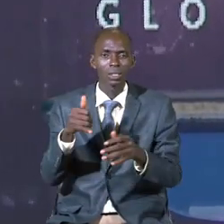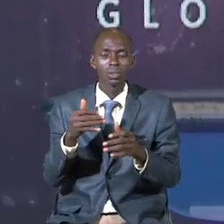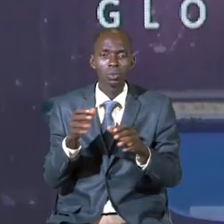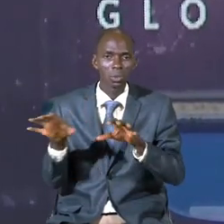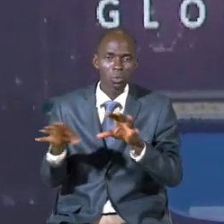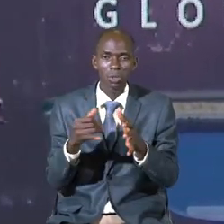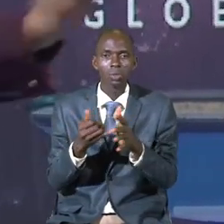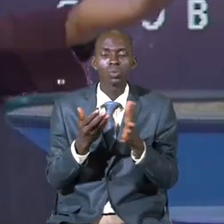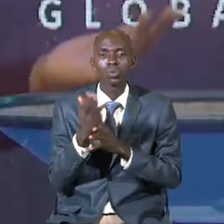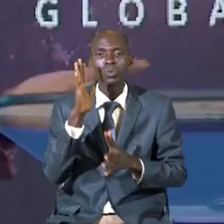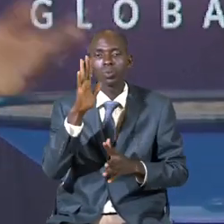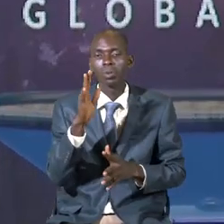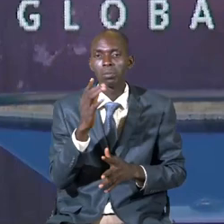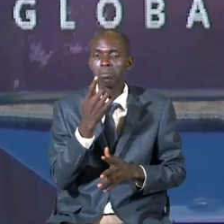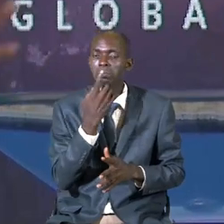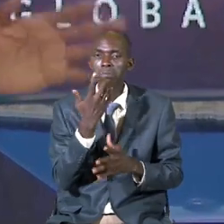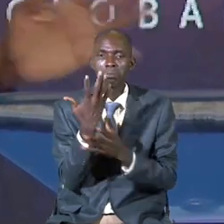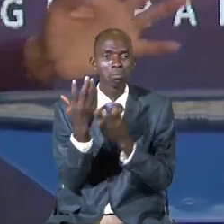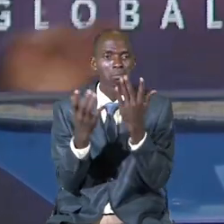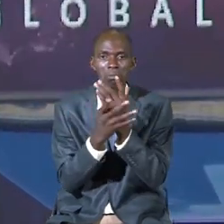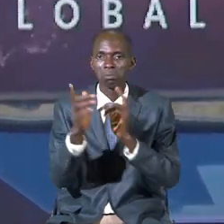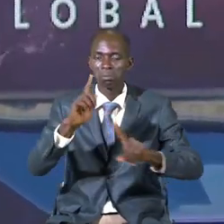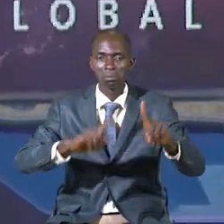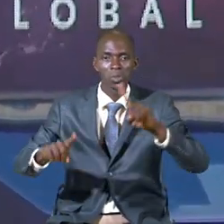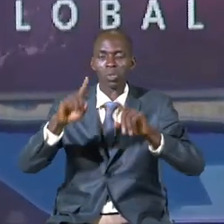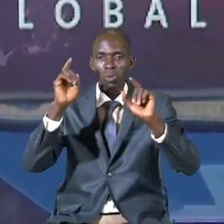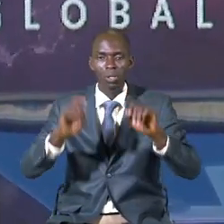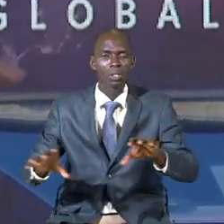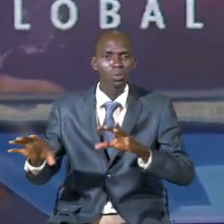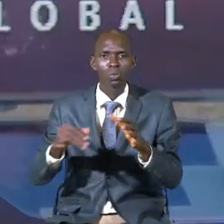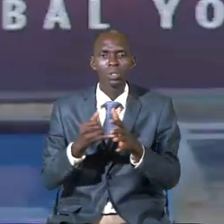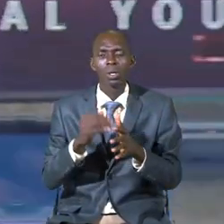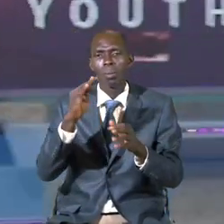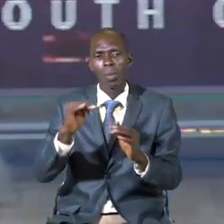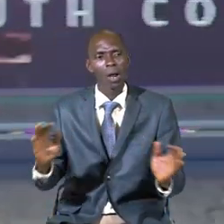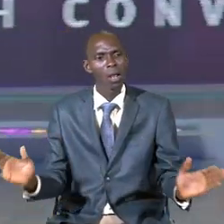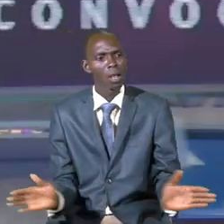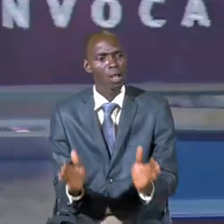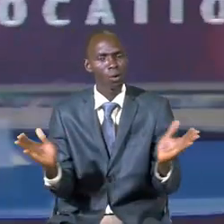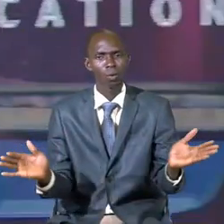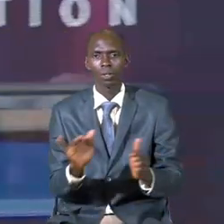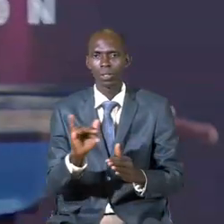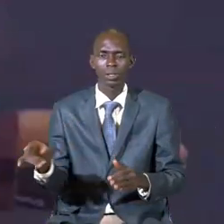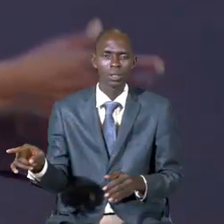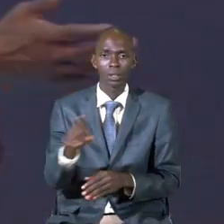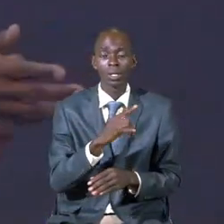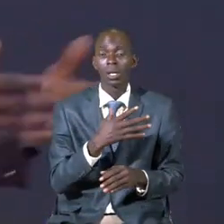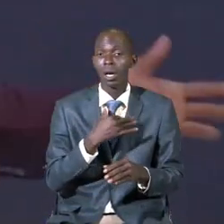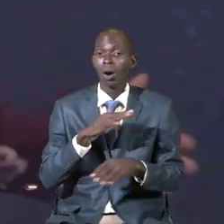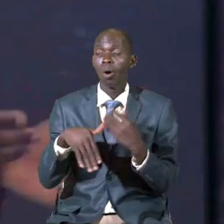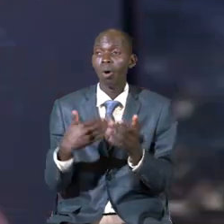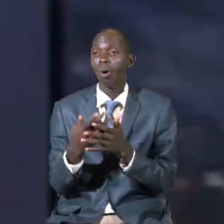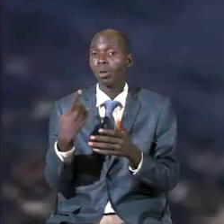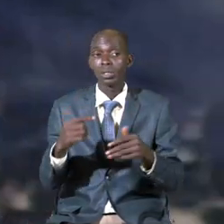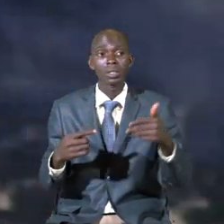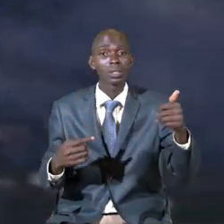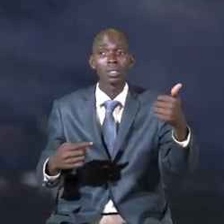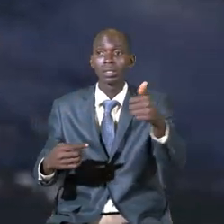experience you can share that by encouraging them and then each of those people they share with 10 10